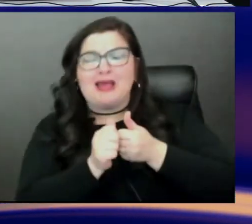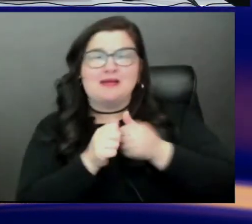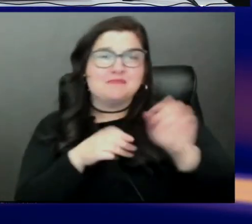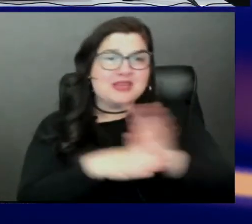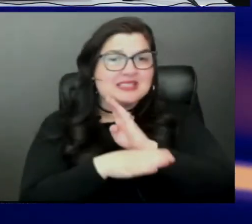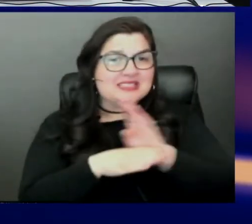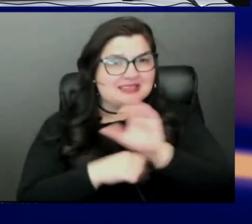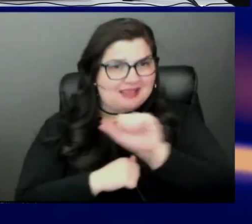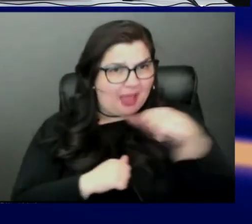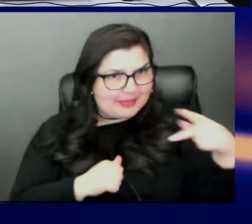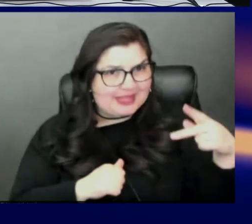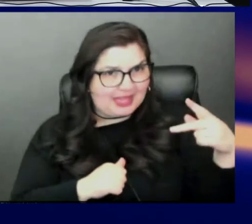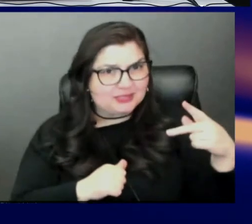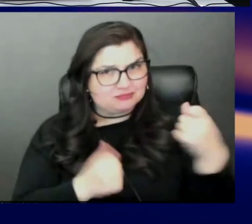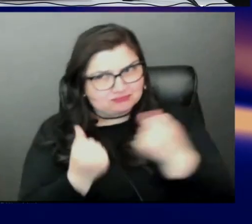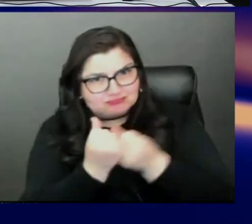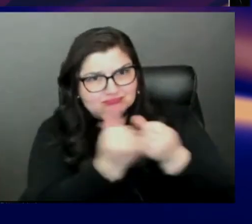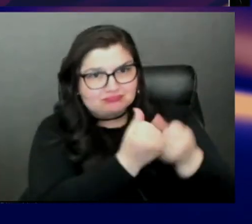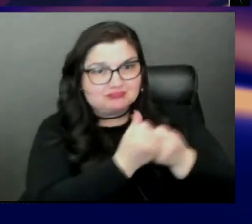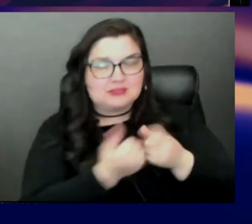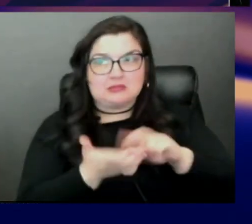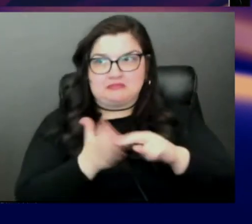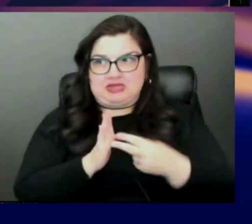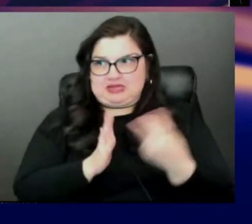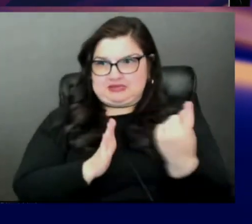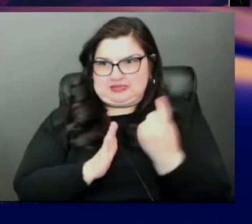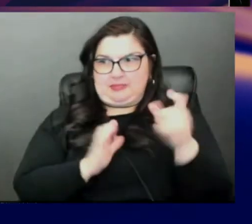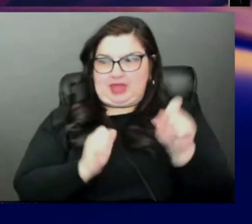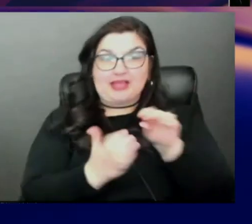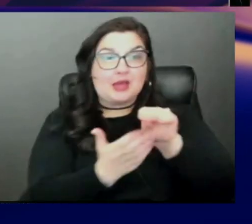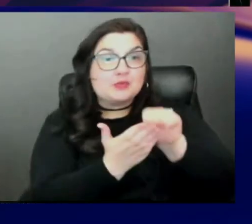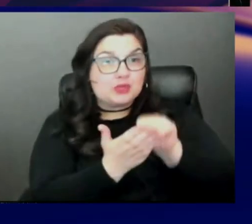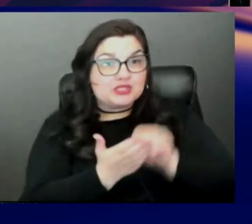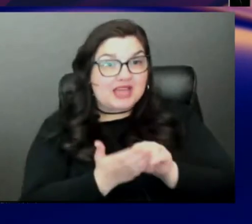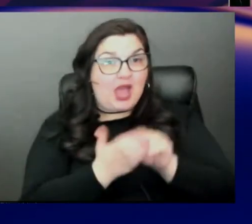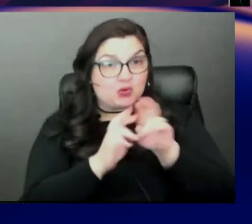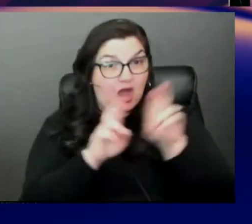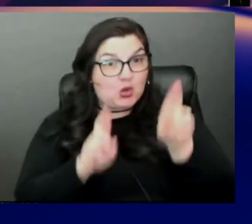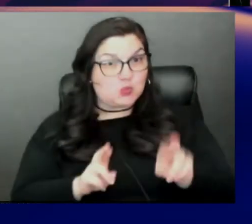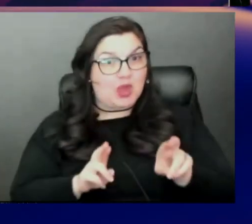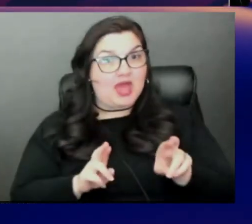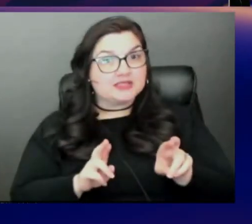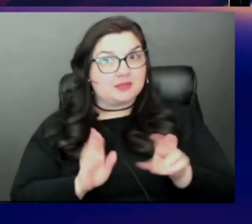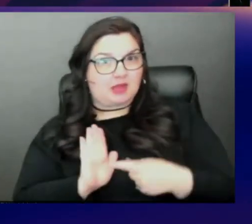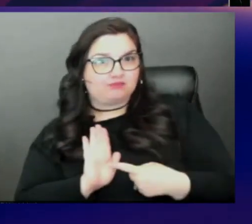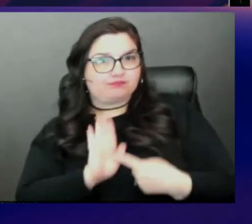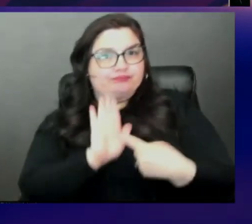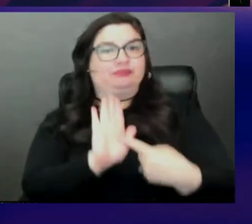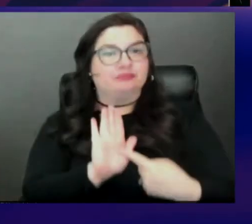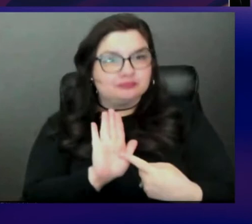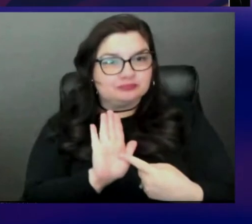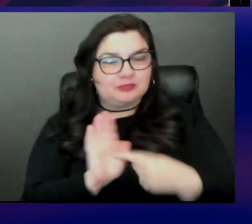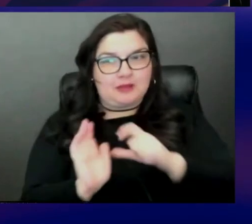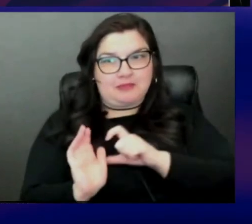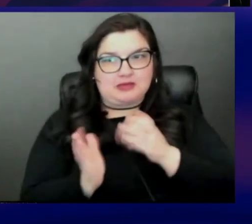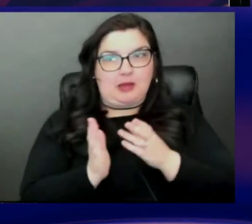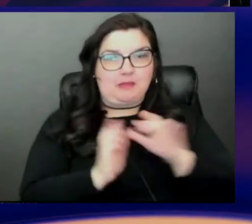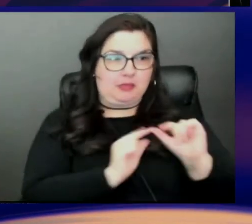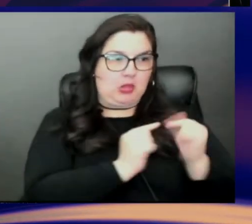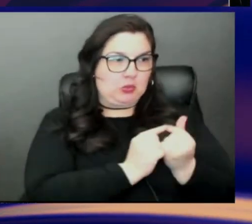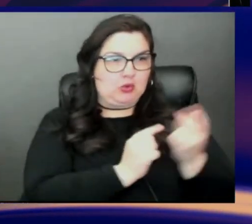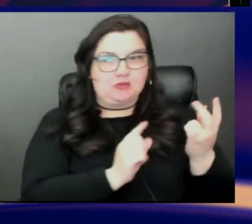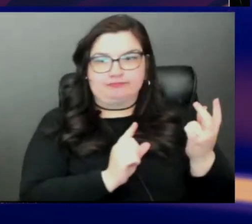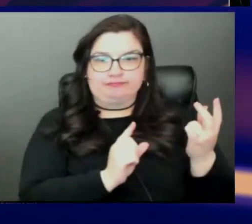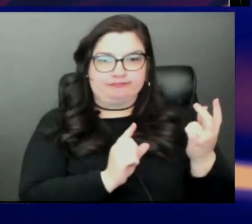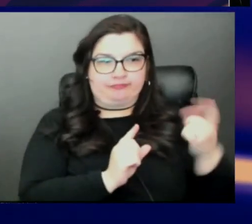Yeah, so something that I could potentially put on a resume to help make me stand out from a group that might be applying for a